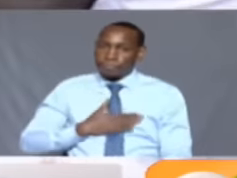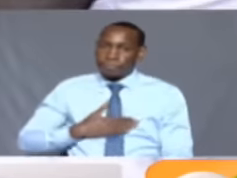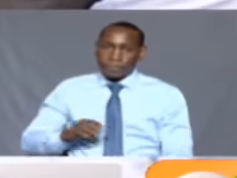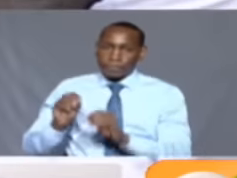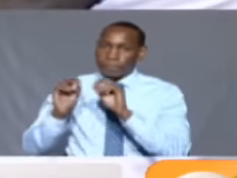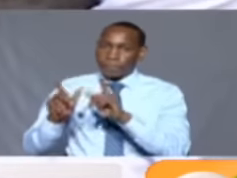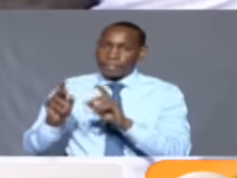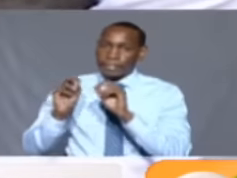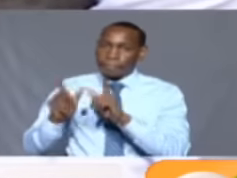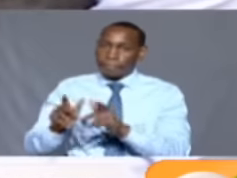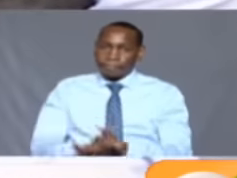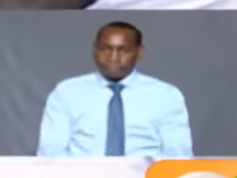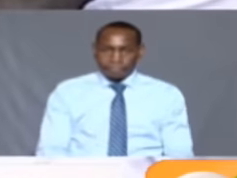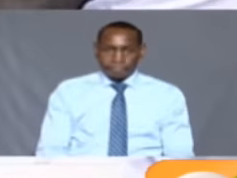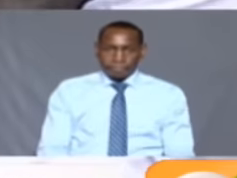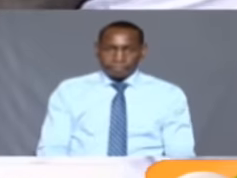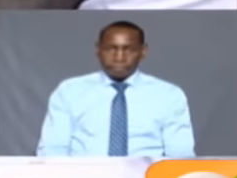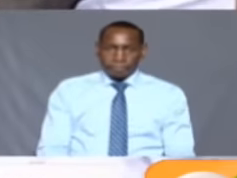right.